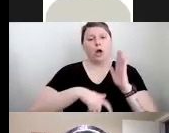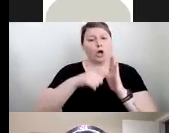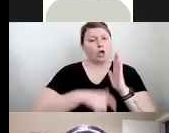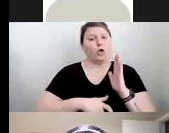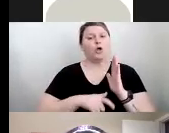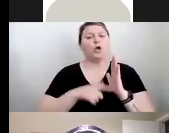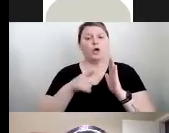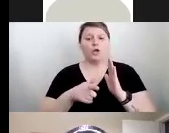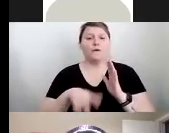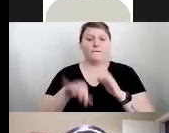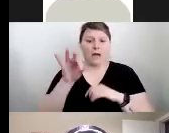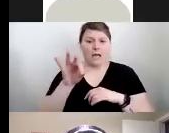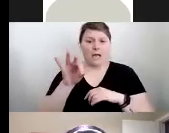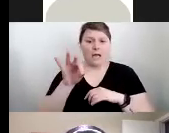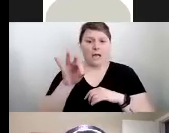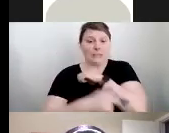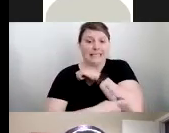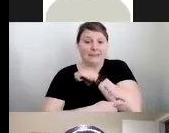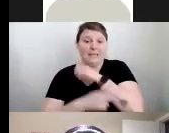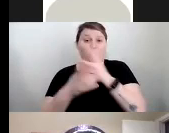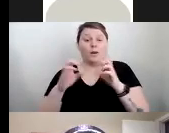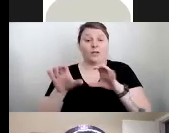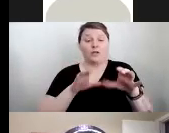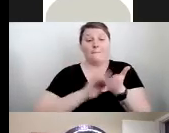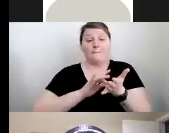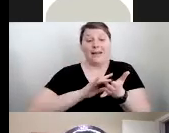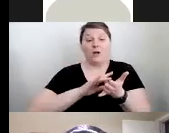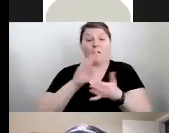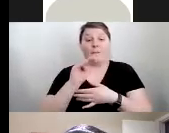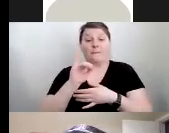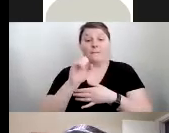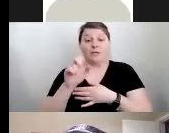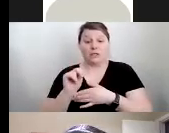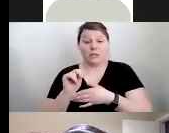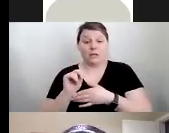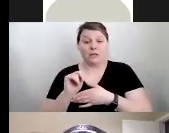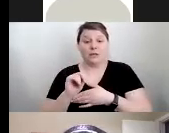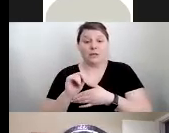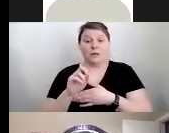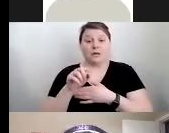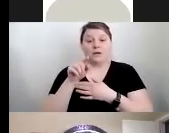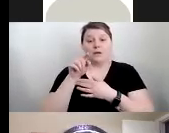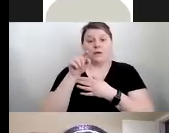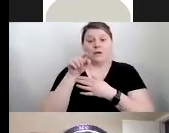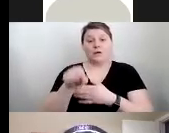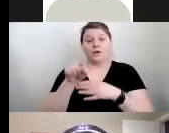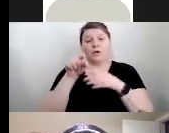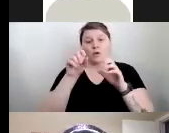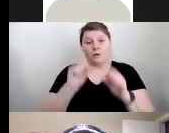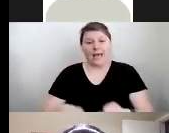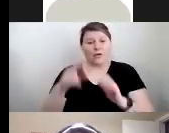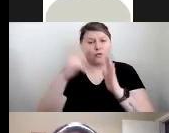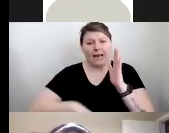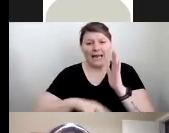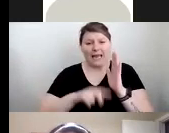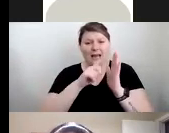pull it. If you're ever tempted to do a medical mission, you can just even kind of read the first sentence or paragraph here